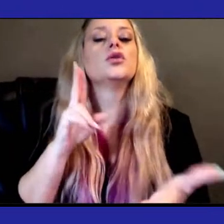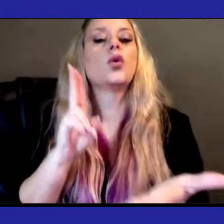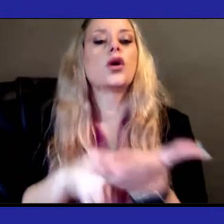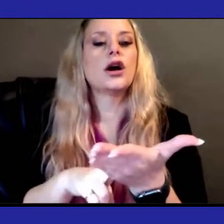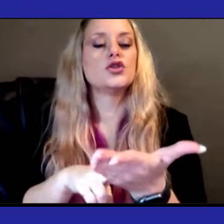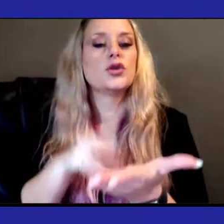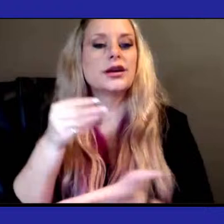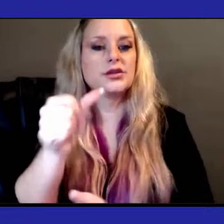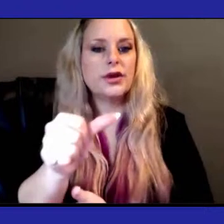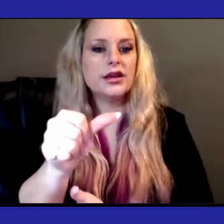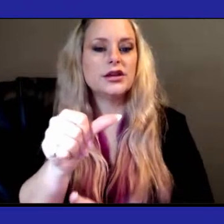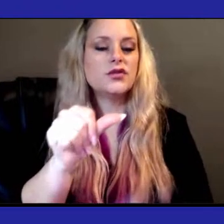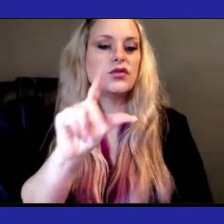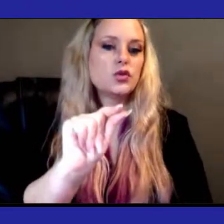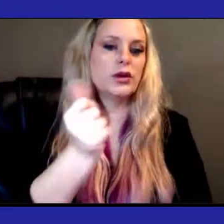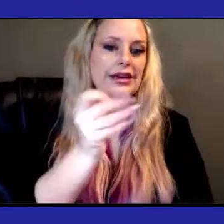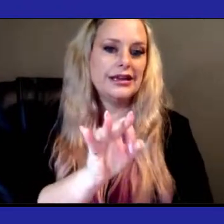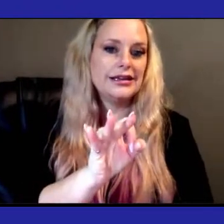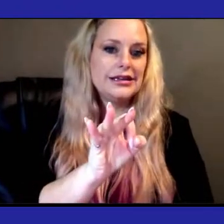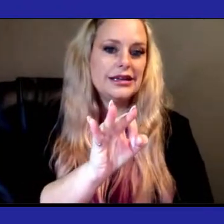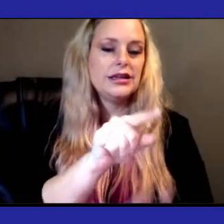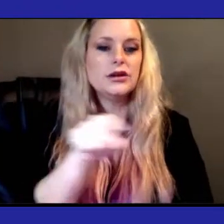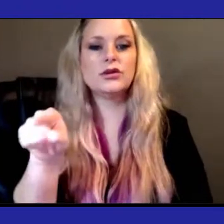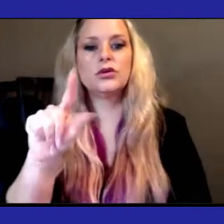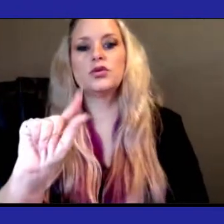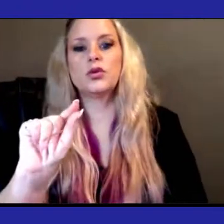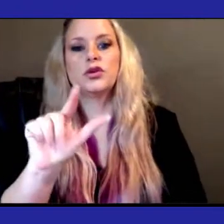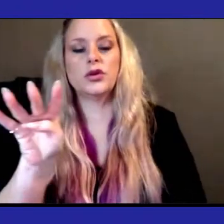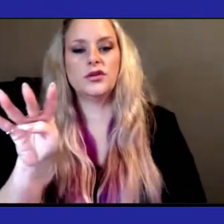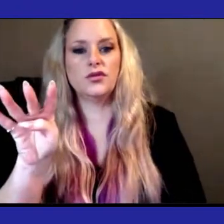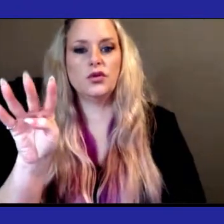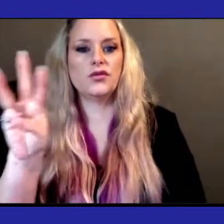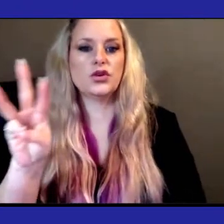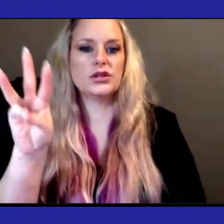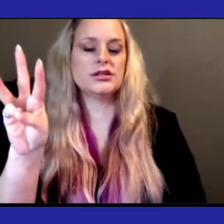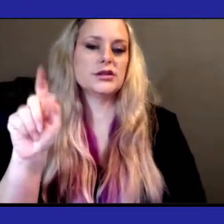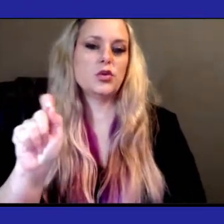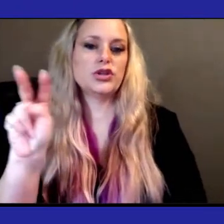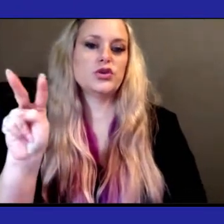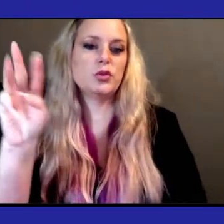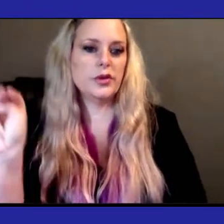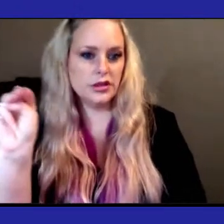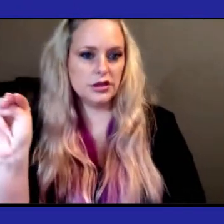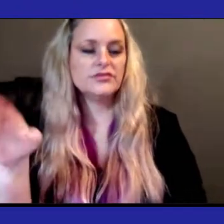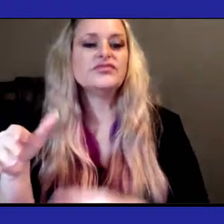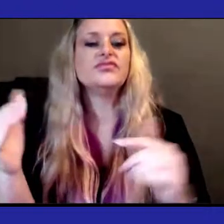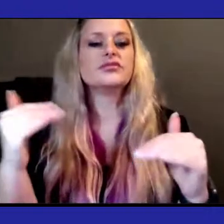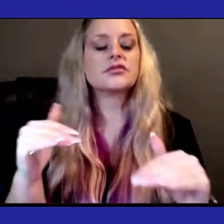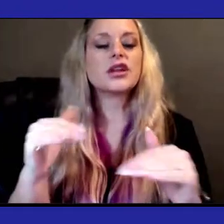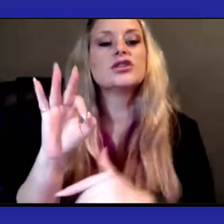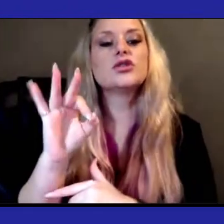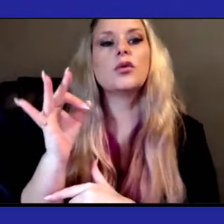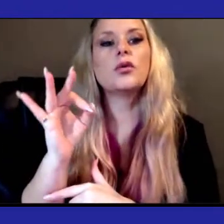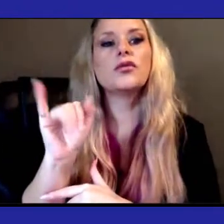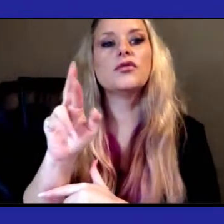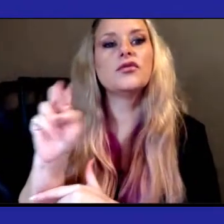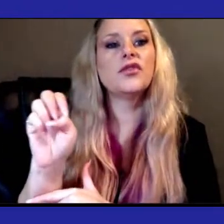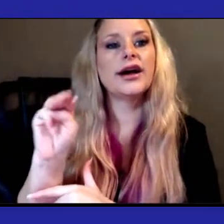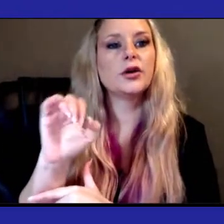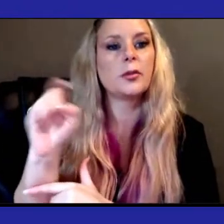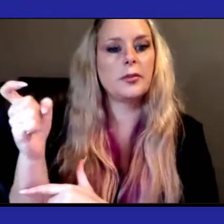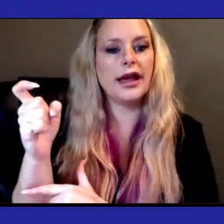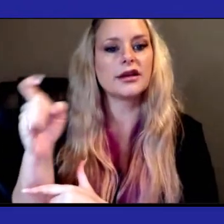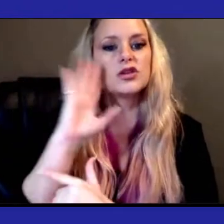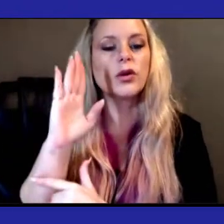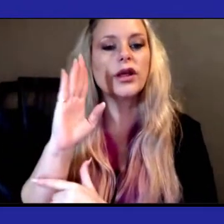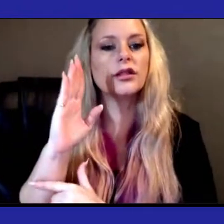PM, 859,000 approximately in repairs. FireMax provides services at all H&H facilities. Other than the